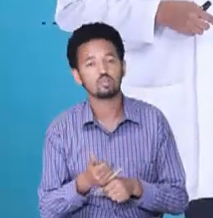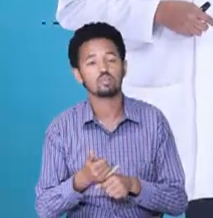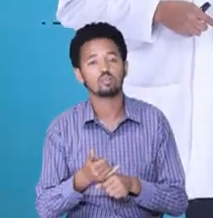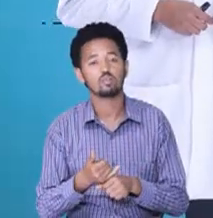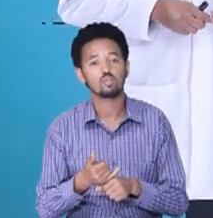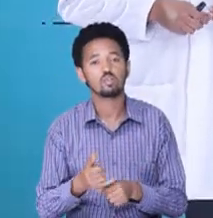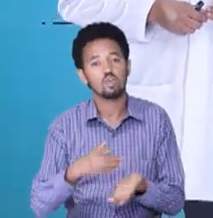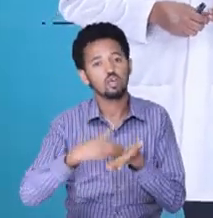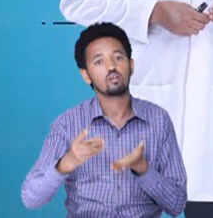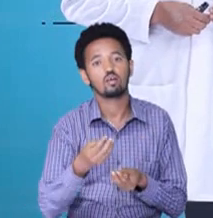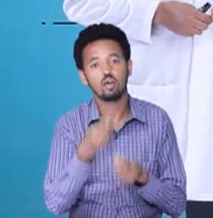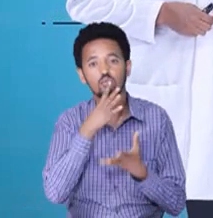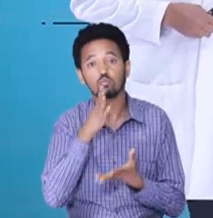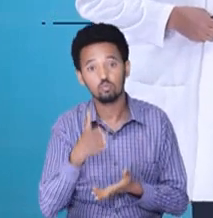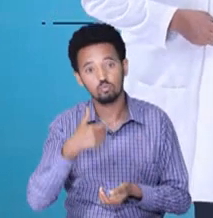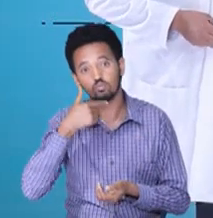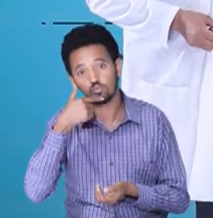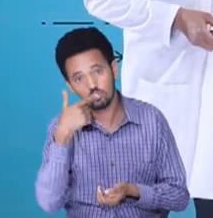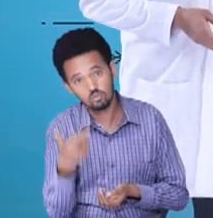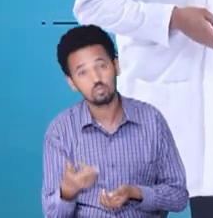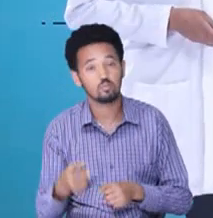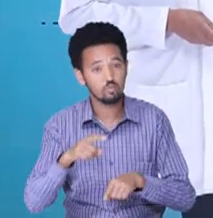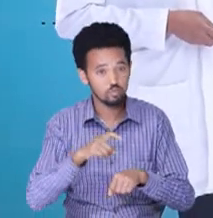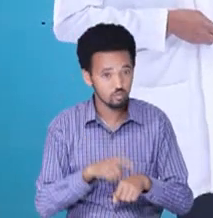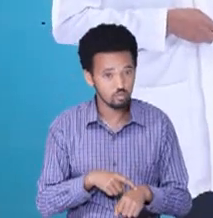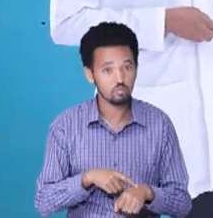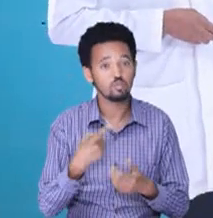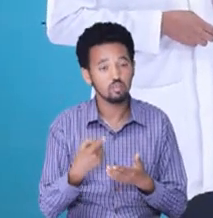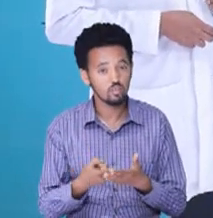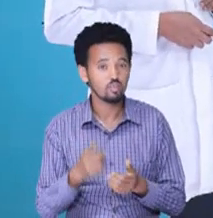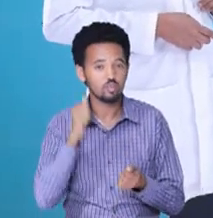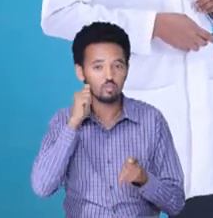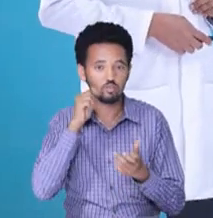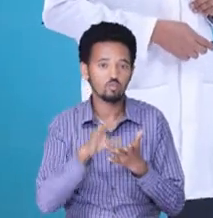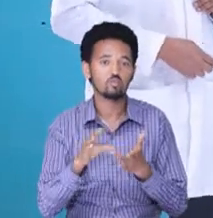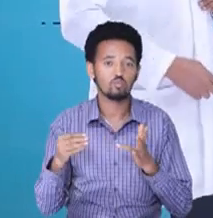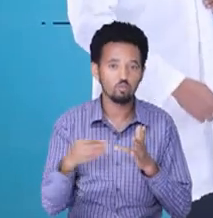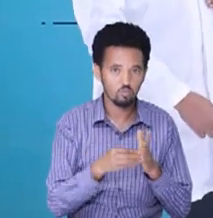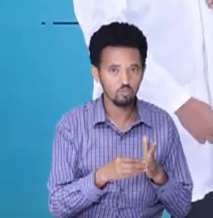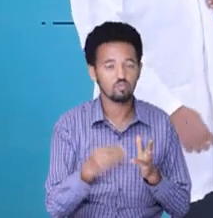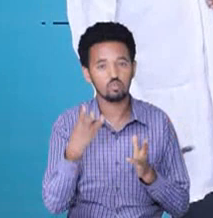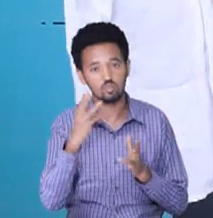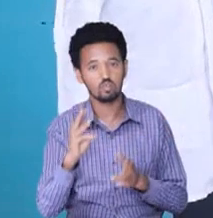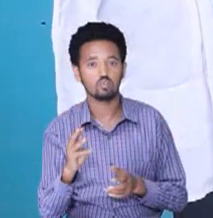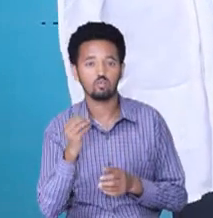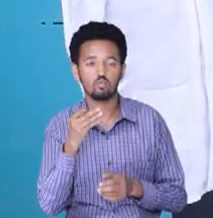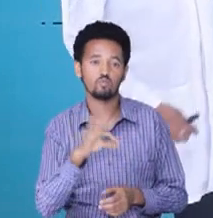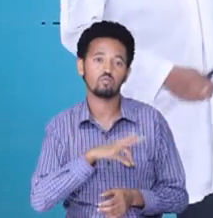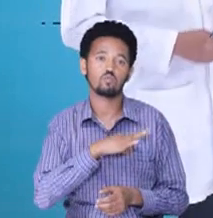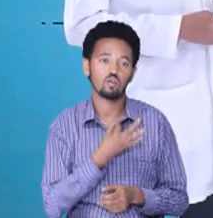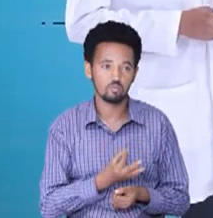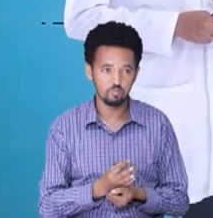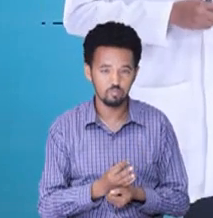with Marie Antoinette. She was the wife of Louis the 16th of France.